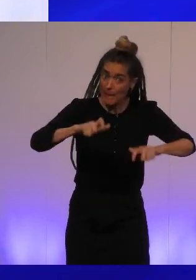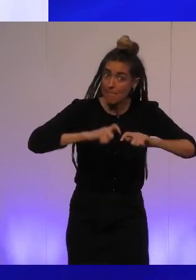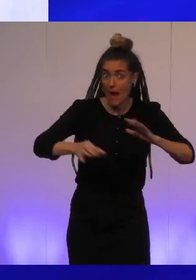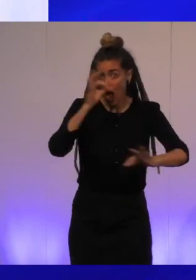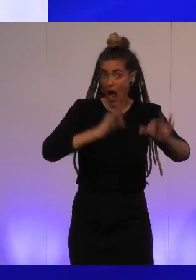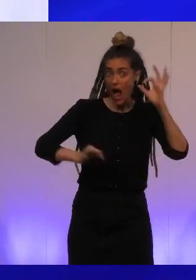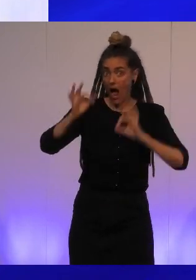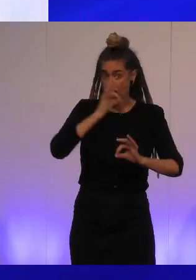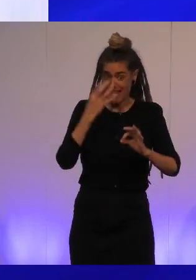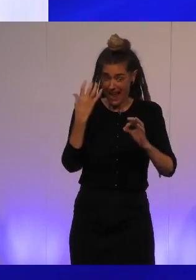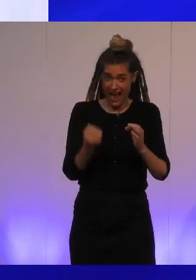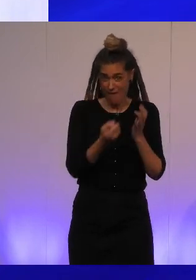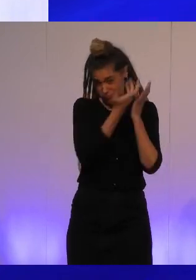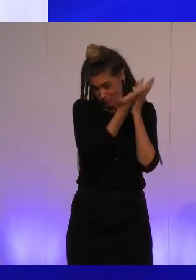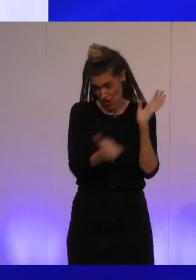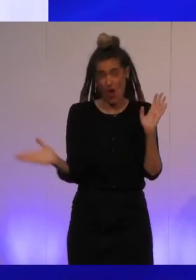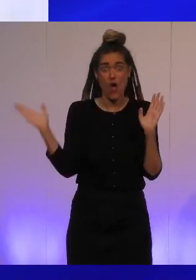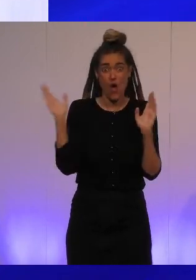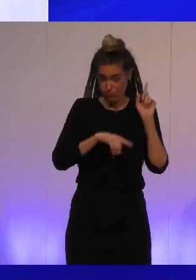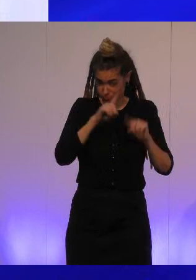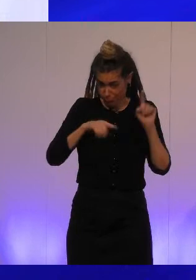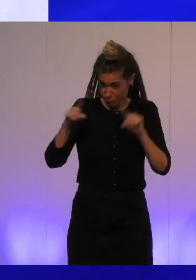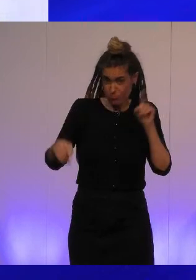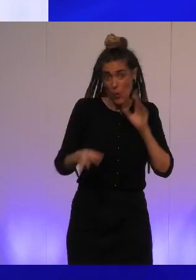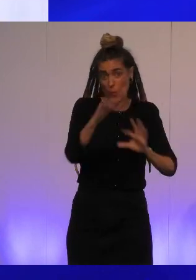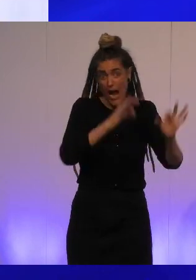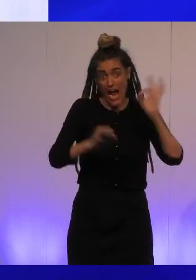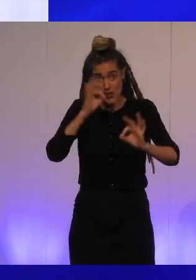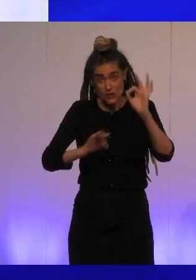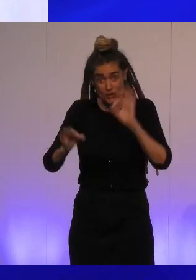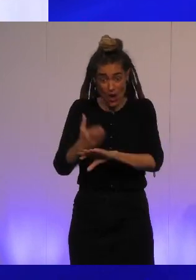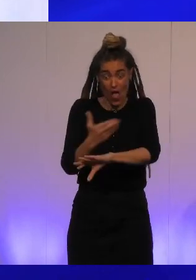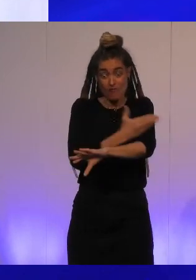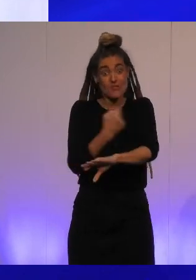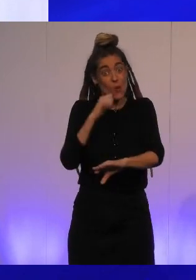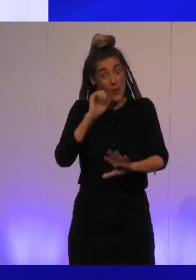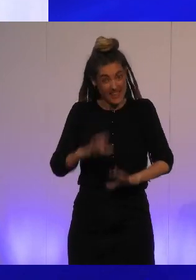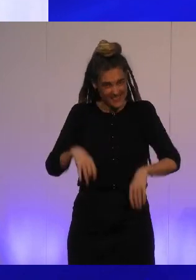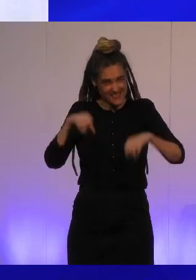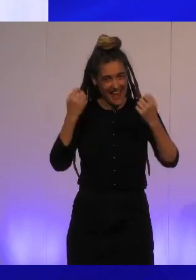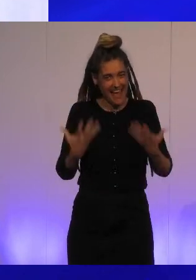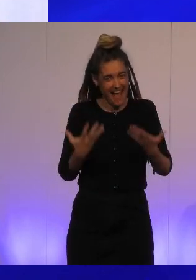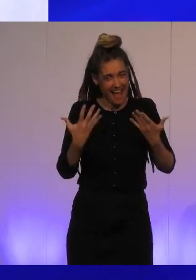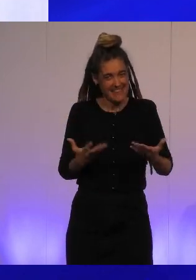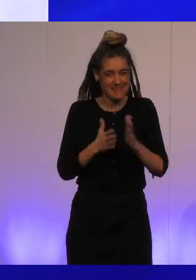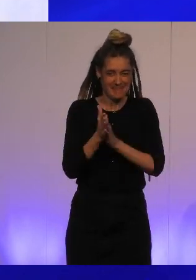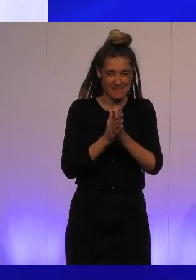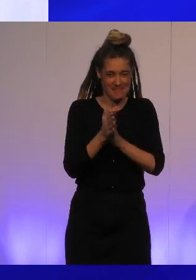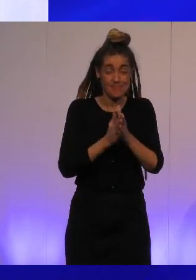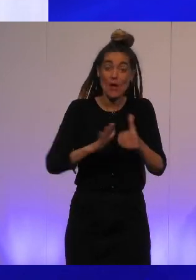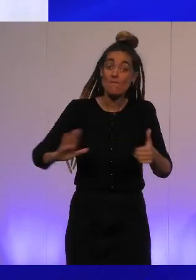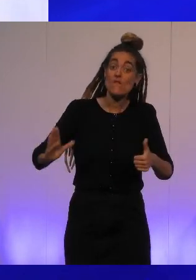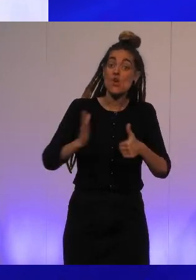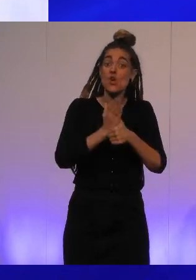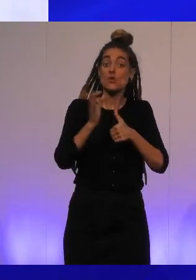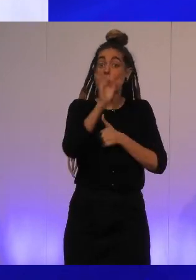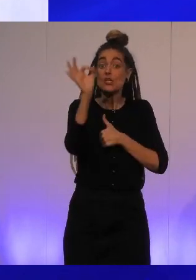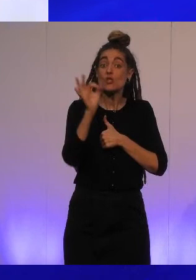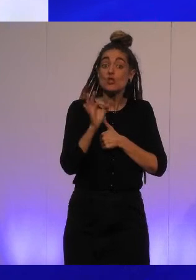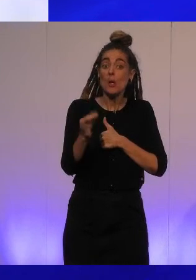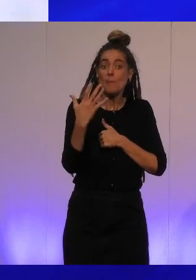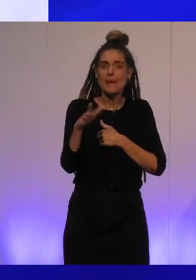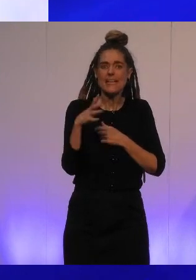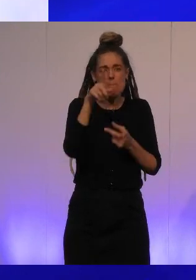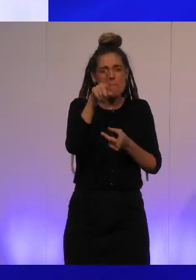great range of questions already. So we're going to get started on some of those. The first one actually picks up on the